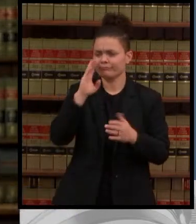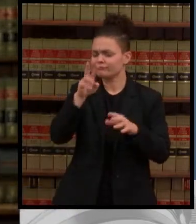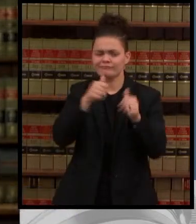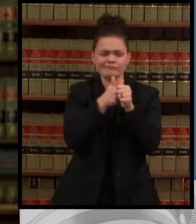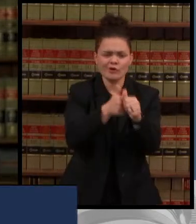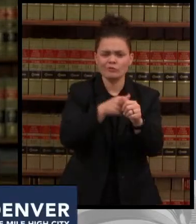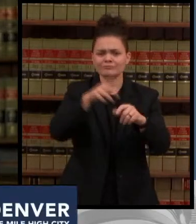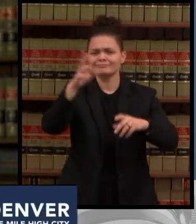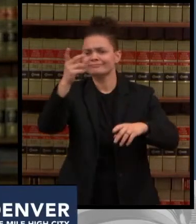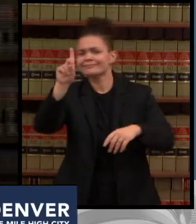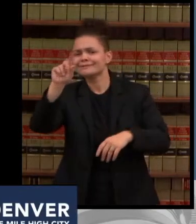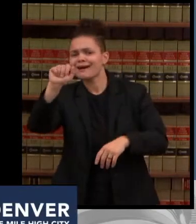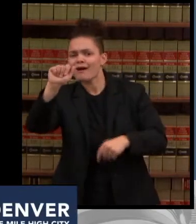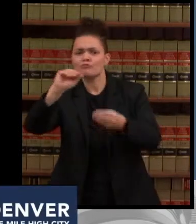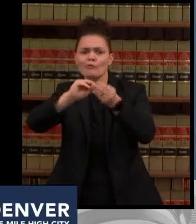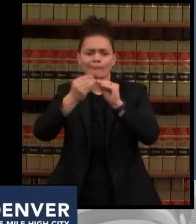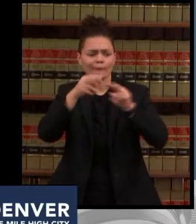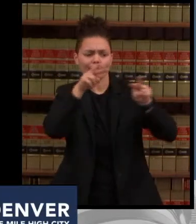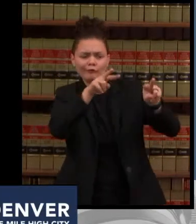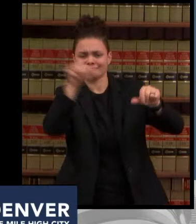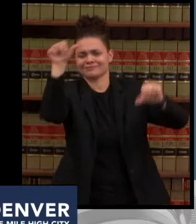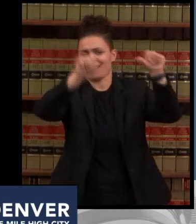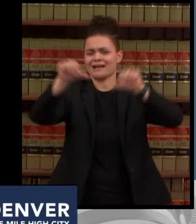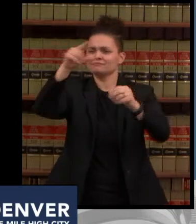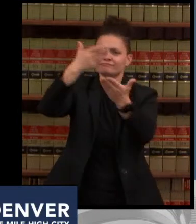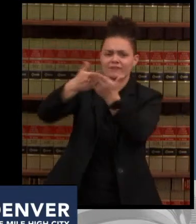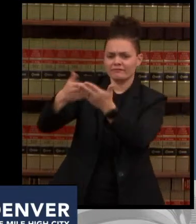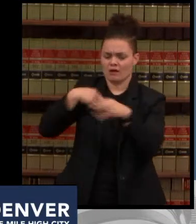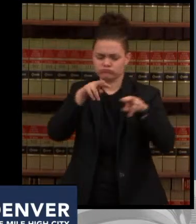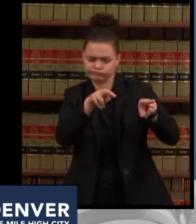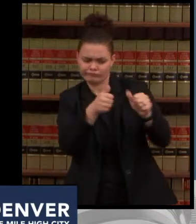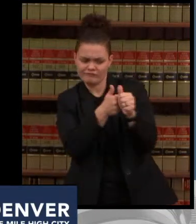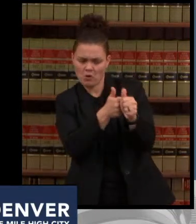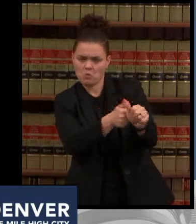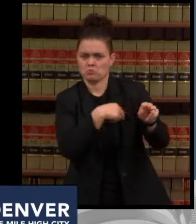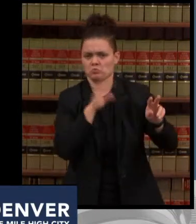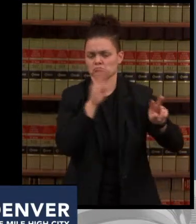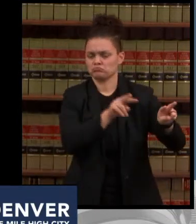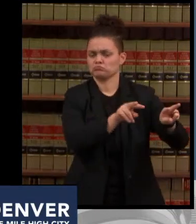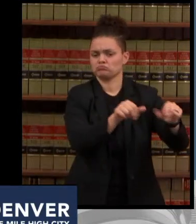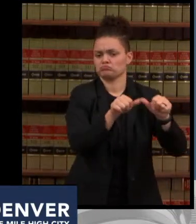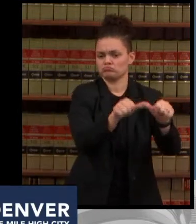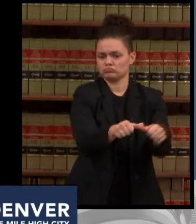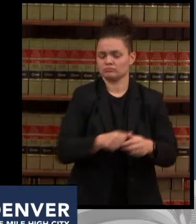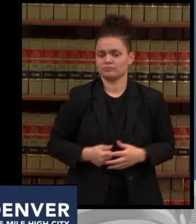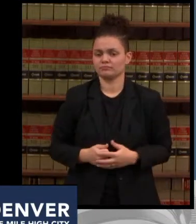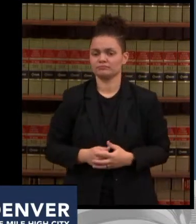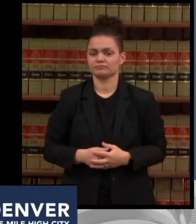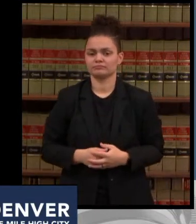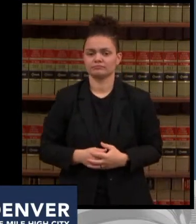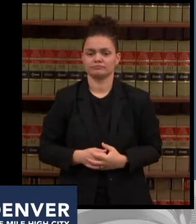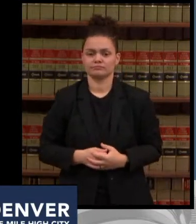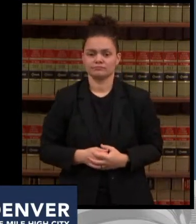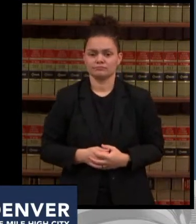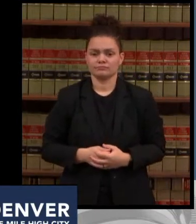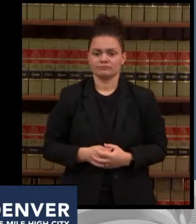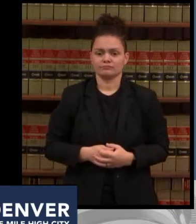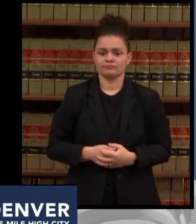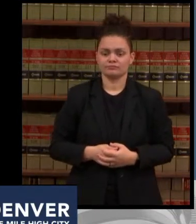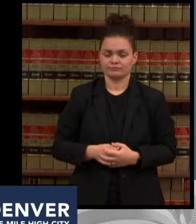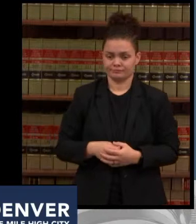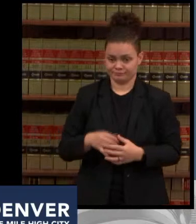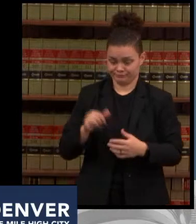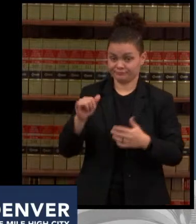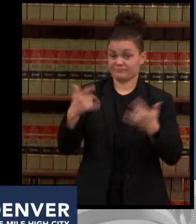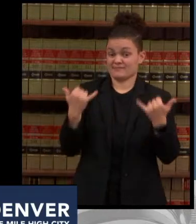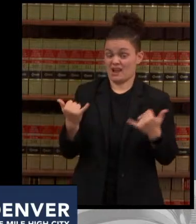please. So with this order, there are essentially 3 orders in place now. There's Denver's vaccine mandate, specifically from